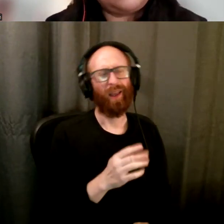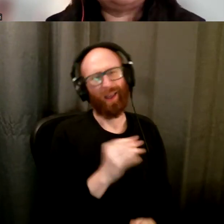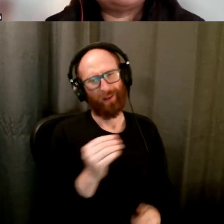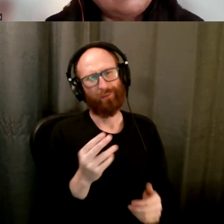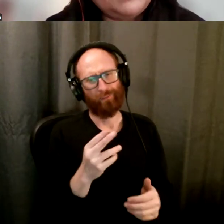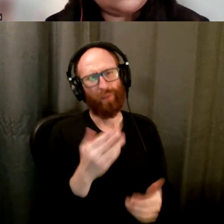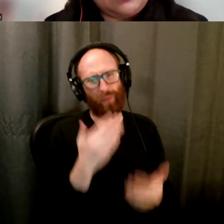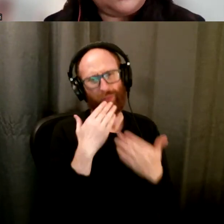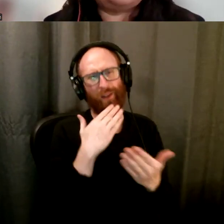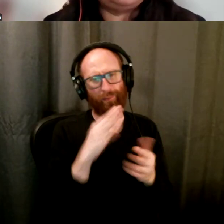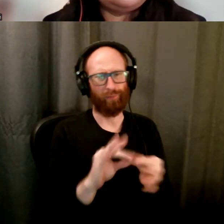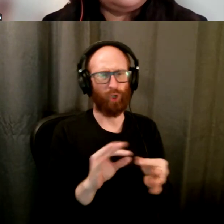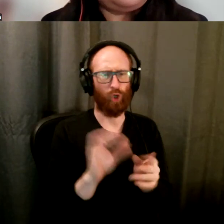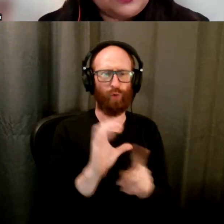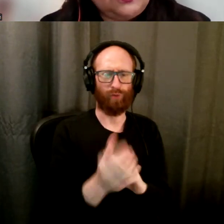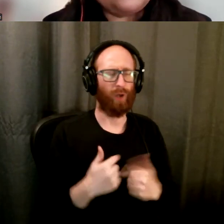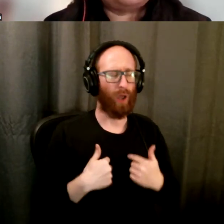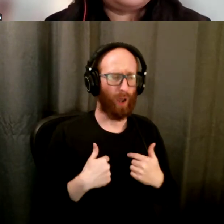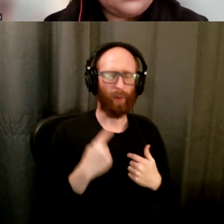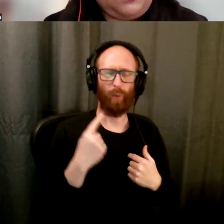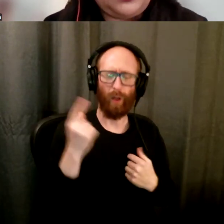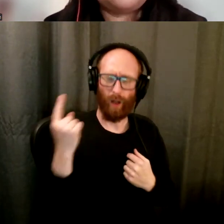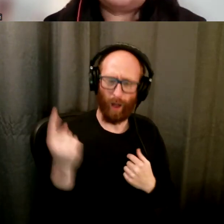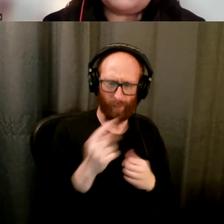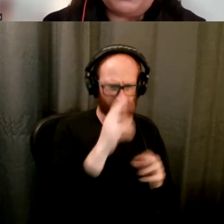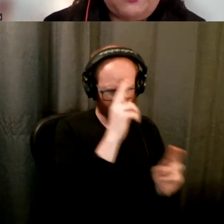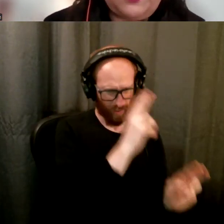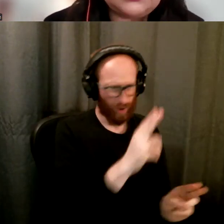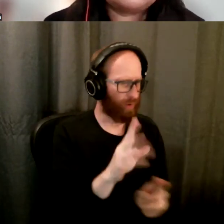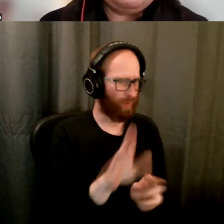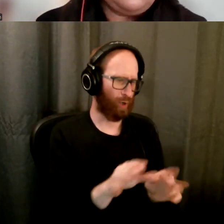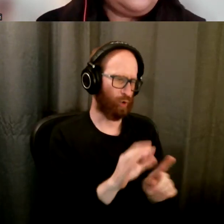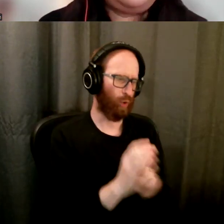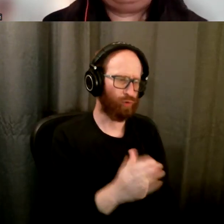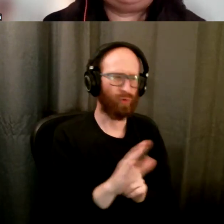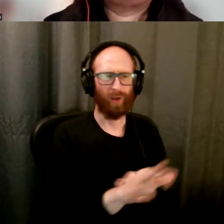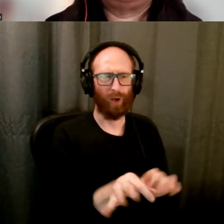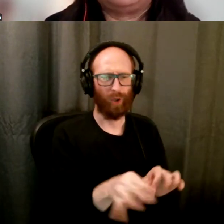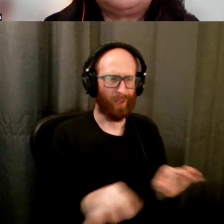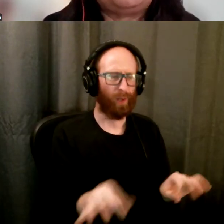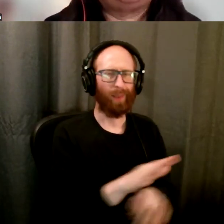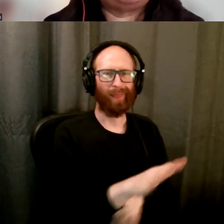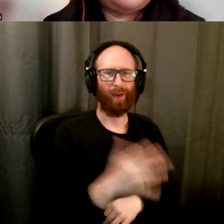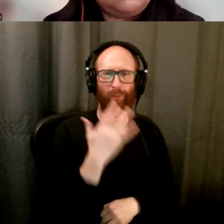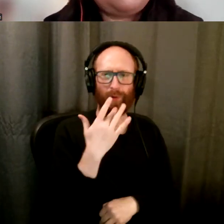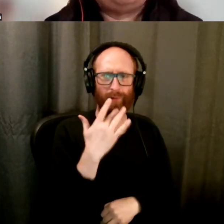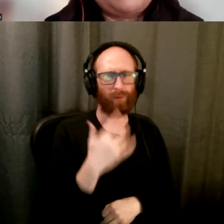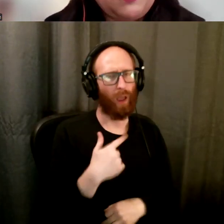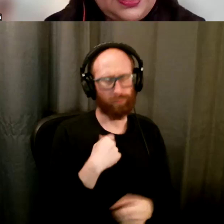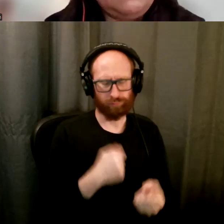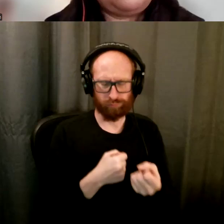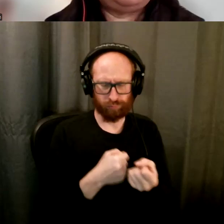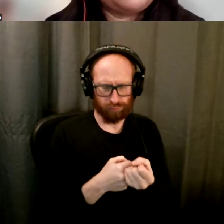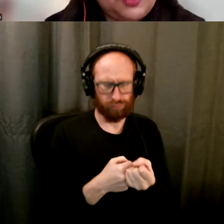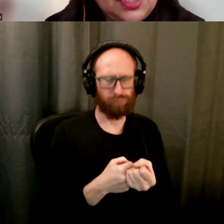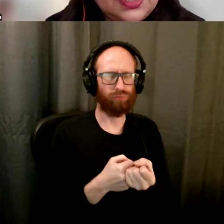for one, will always honor their culture, their language, with their preference. I am big proponent of having